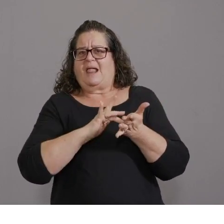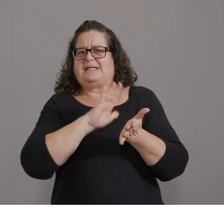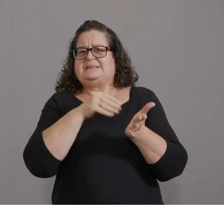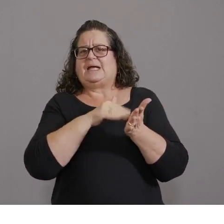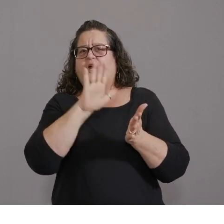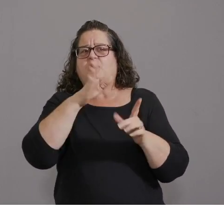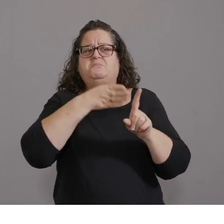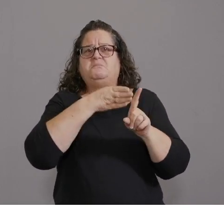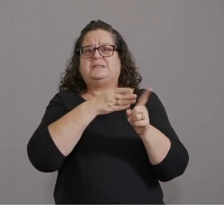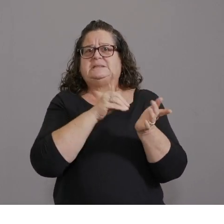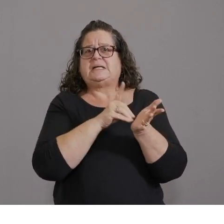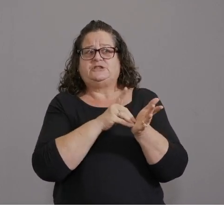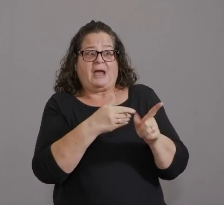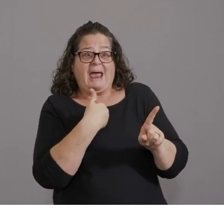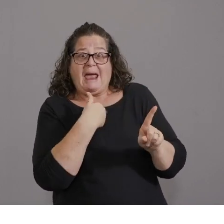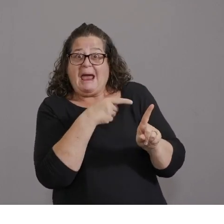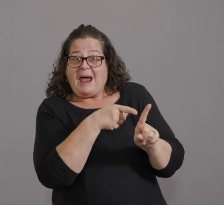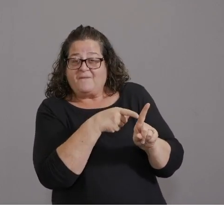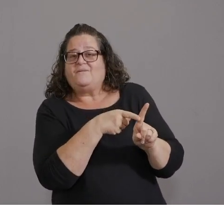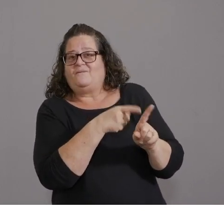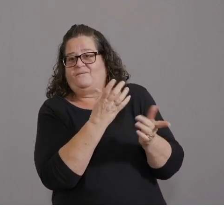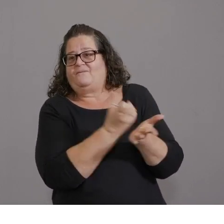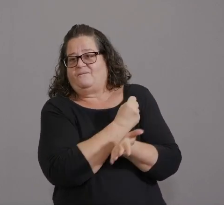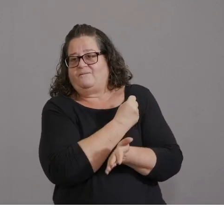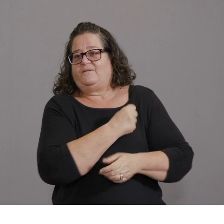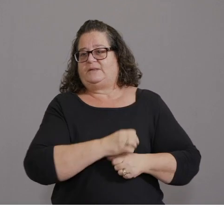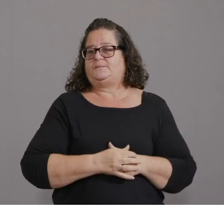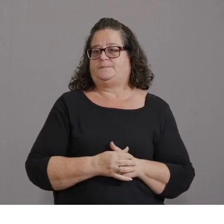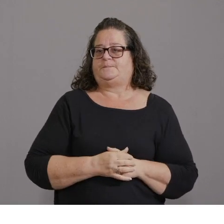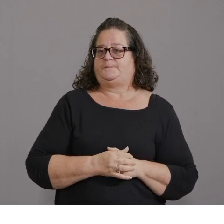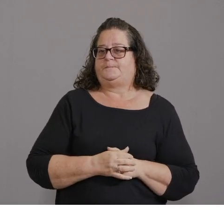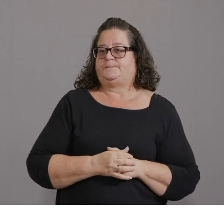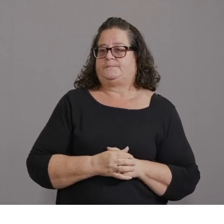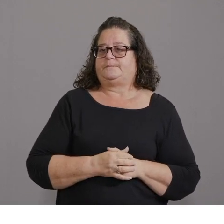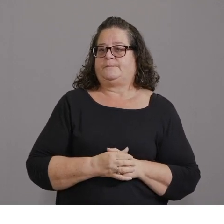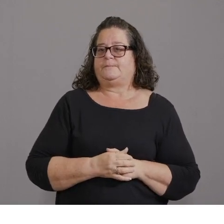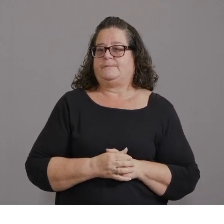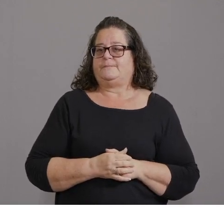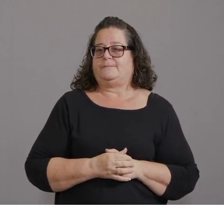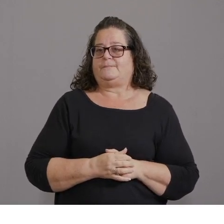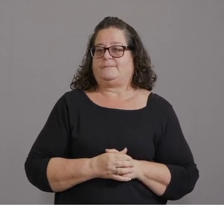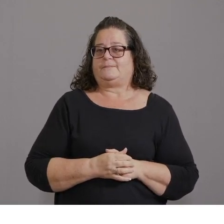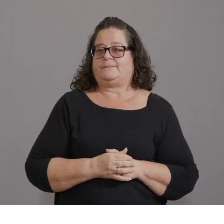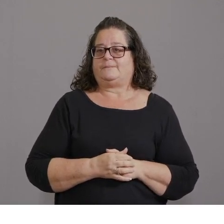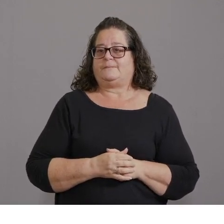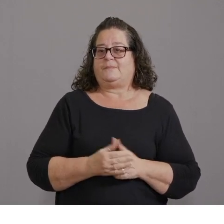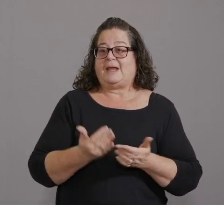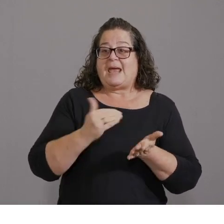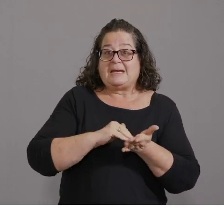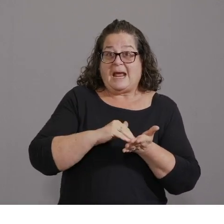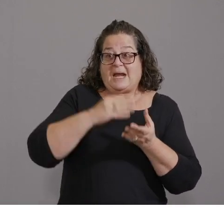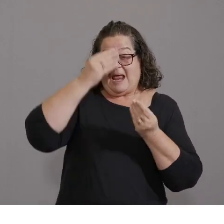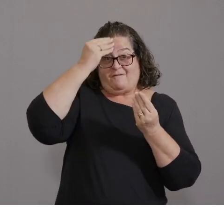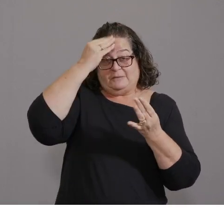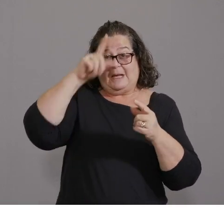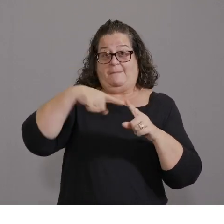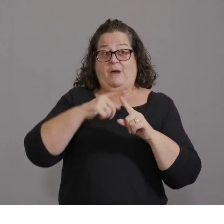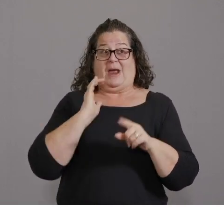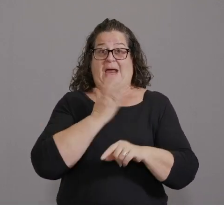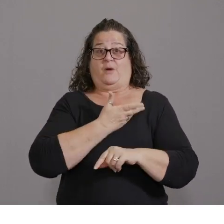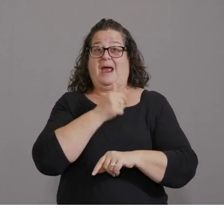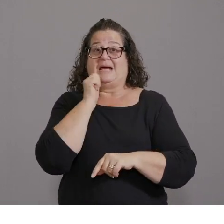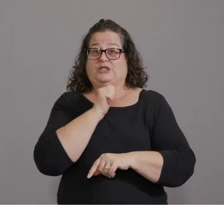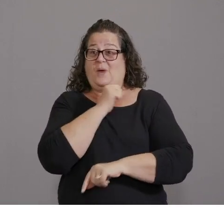And again, just an update on helping our Arizona hospitals. We have been recruiting nurses